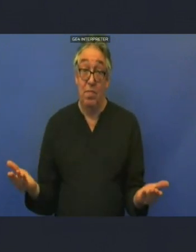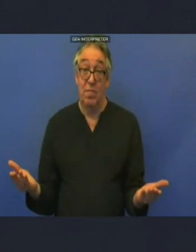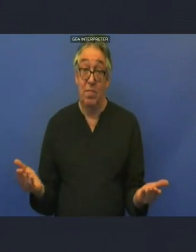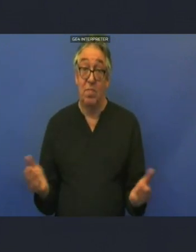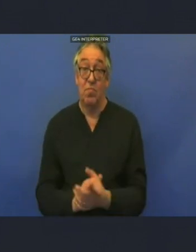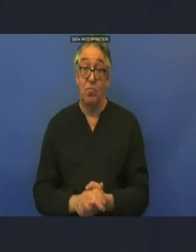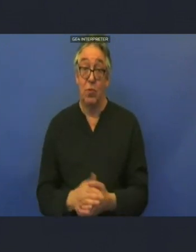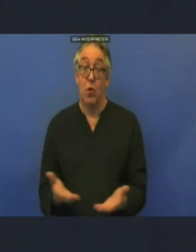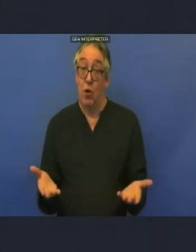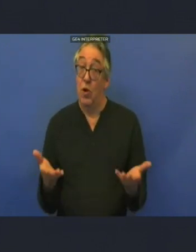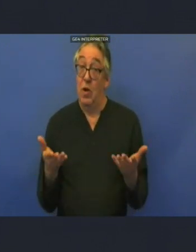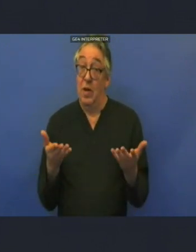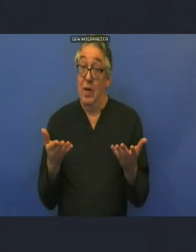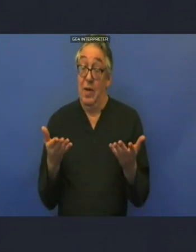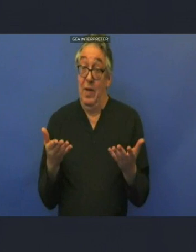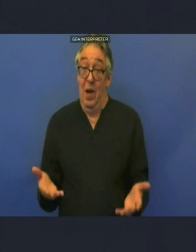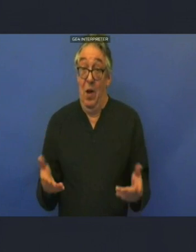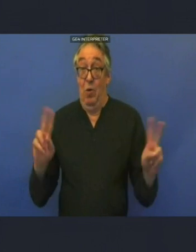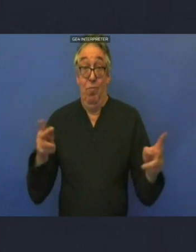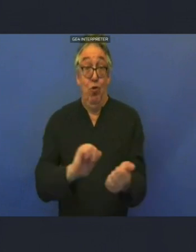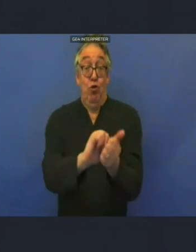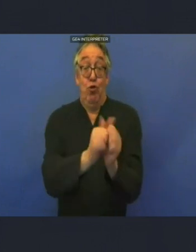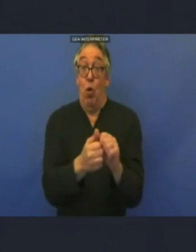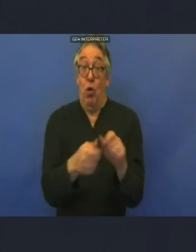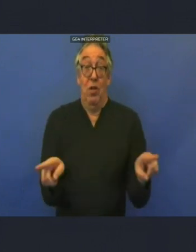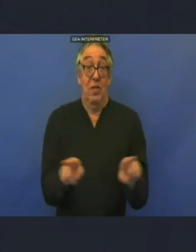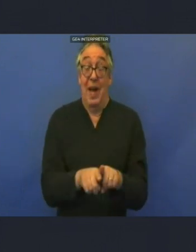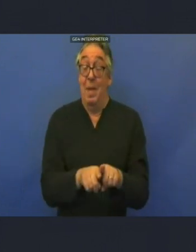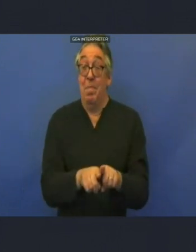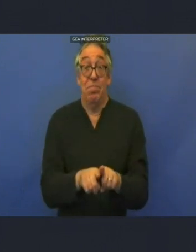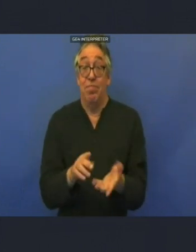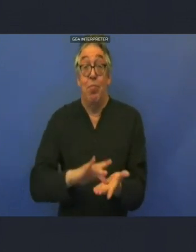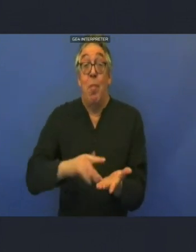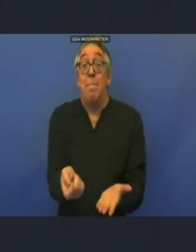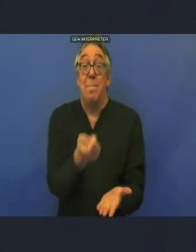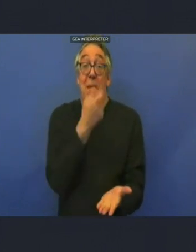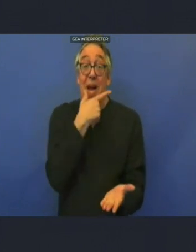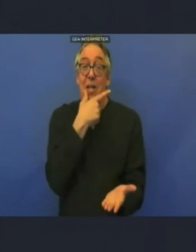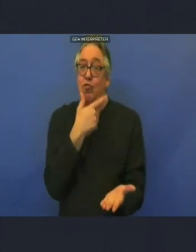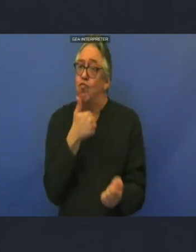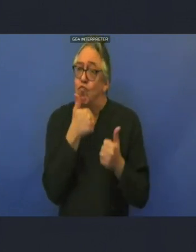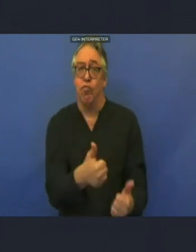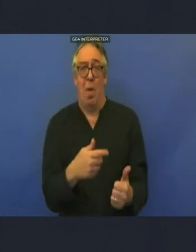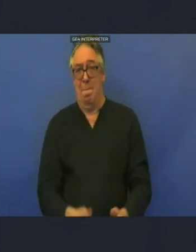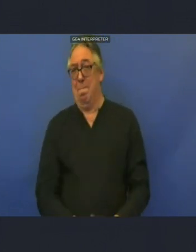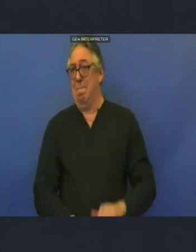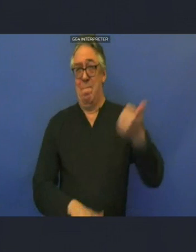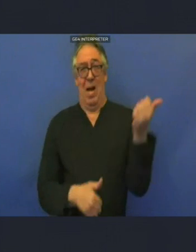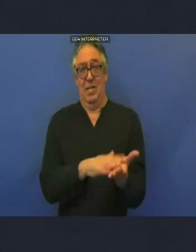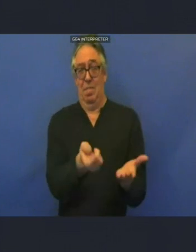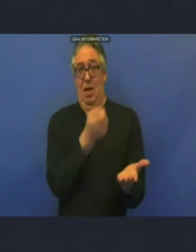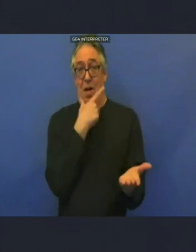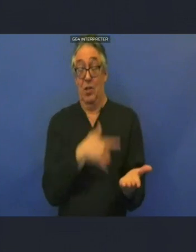strong medication. It's the better medication, costs much, much, much less than the